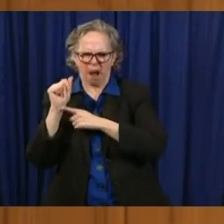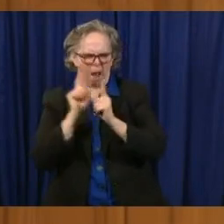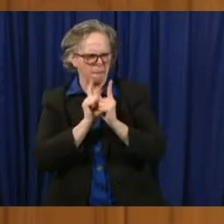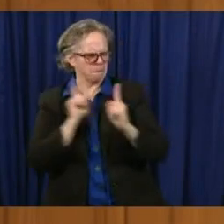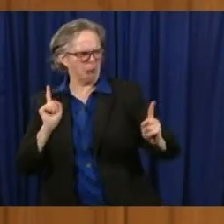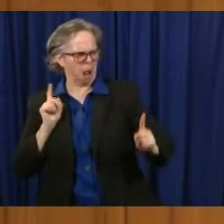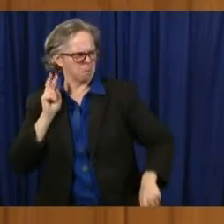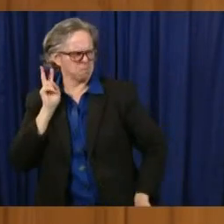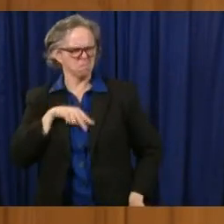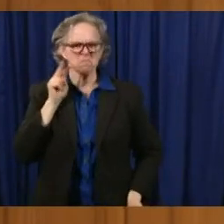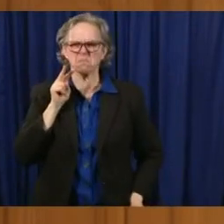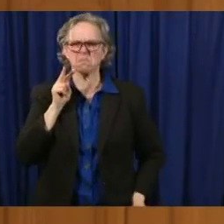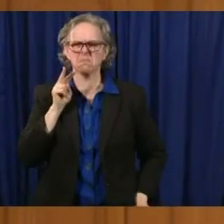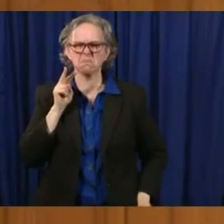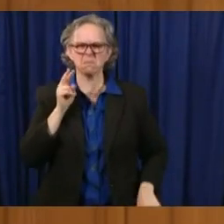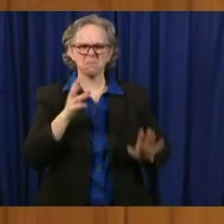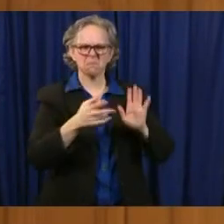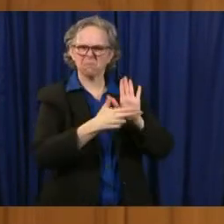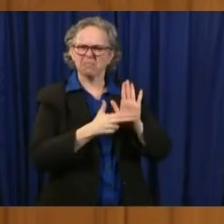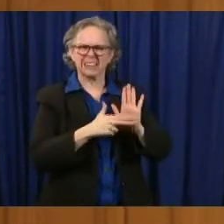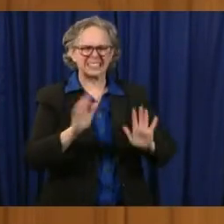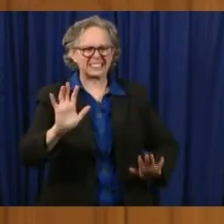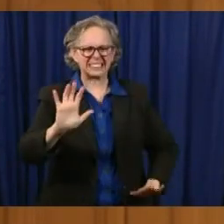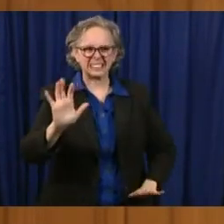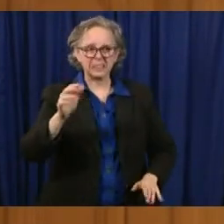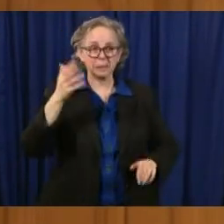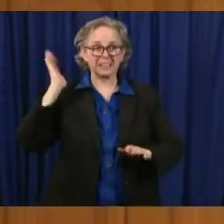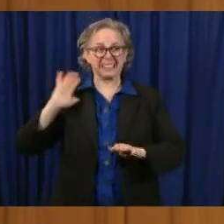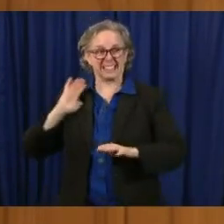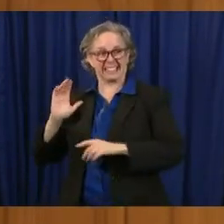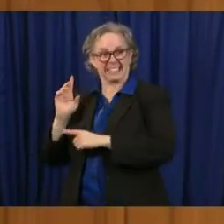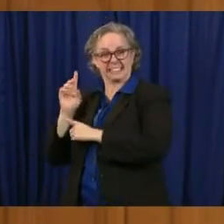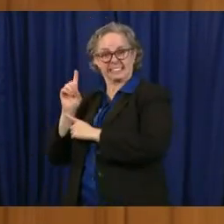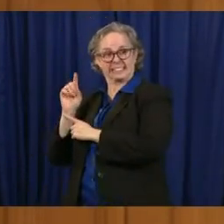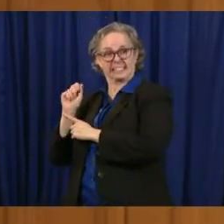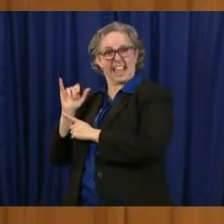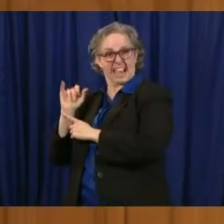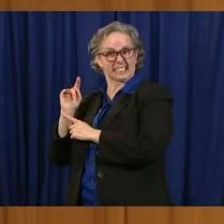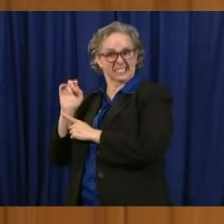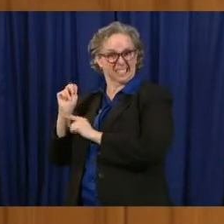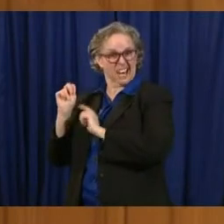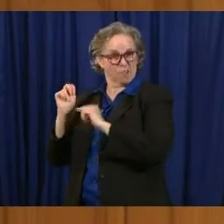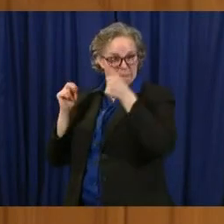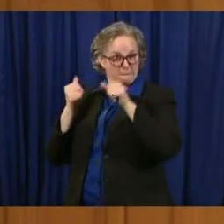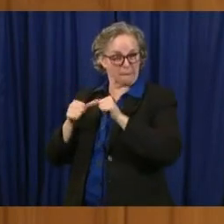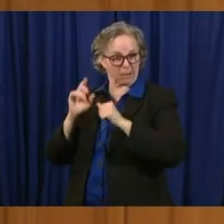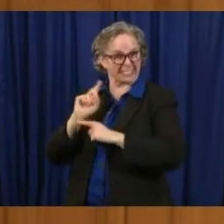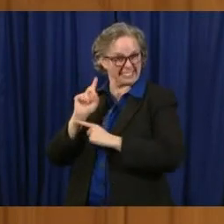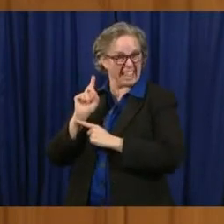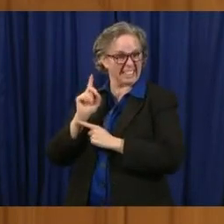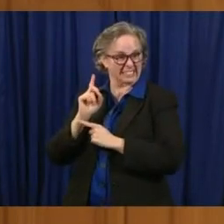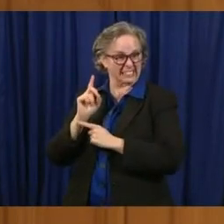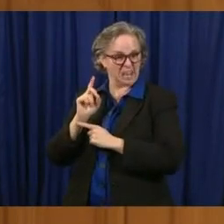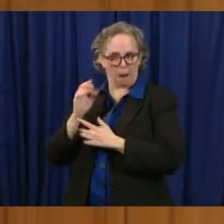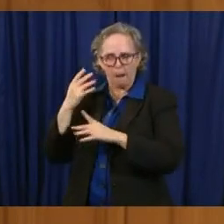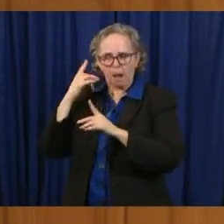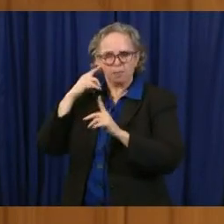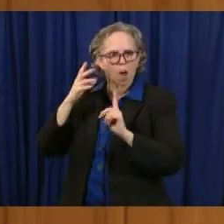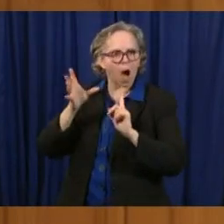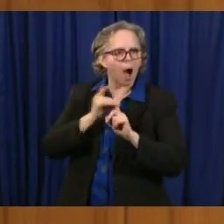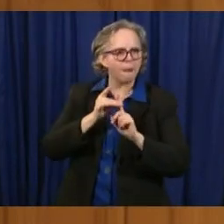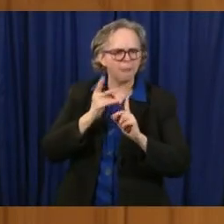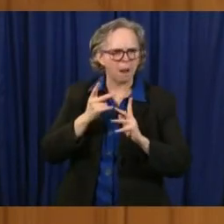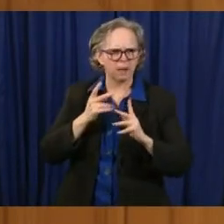had an outbreak in the Dayton area, we had food delivery trucks who wouldn't even drop off the pallets of food to the nursing